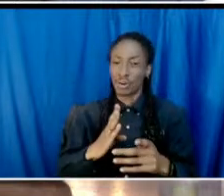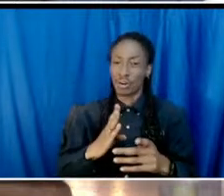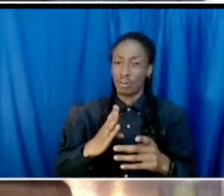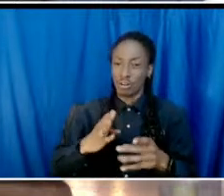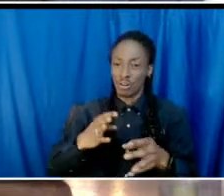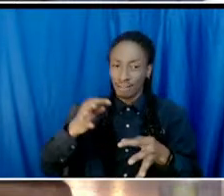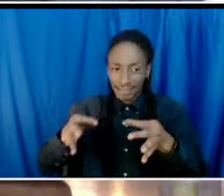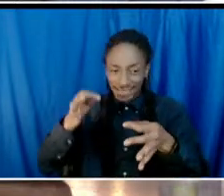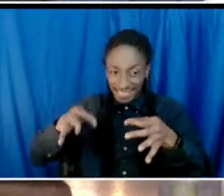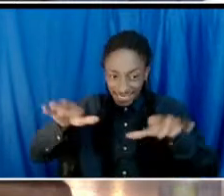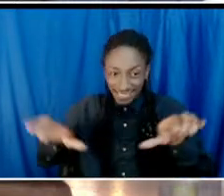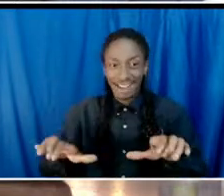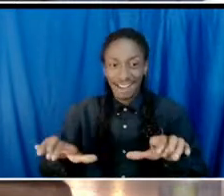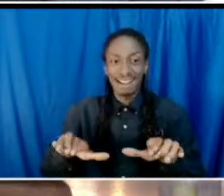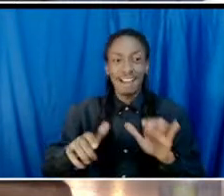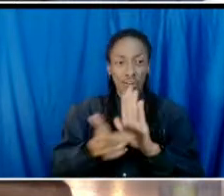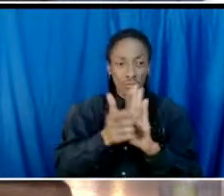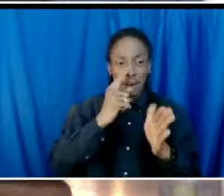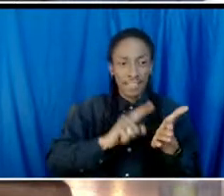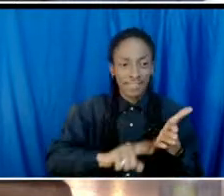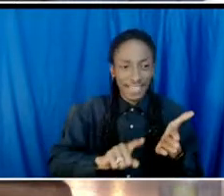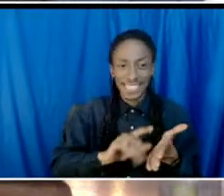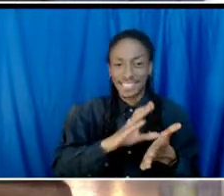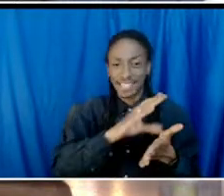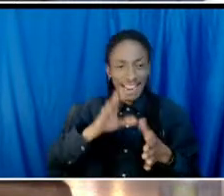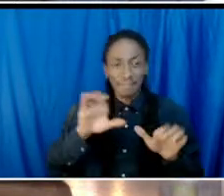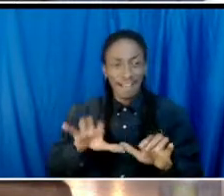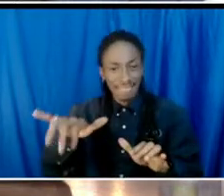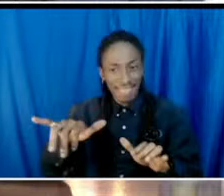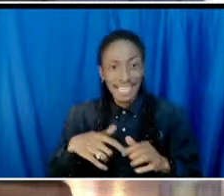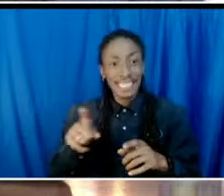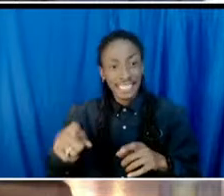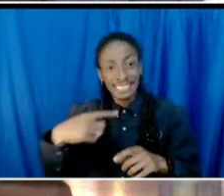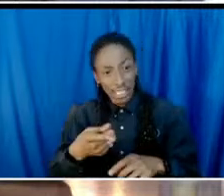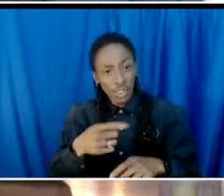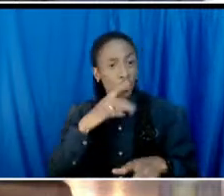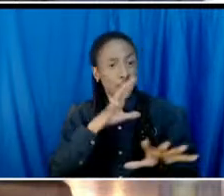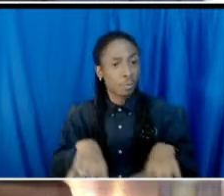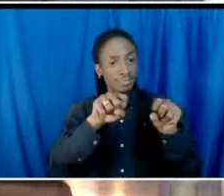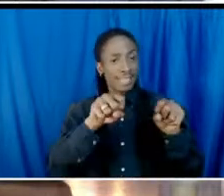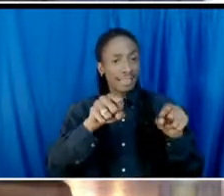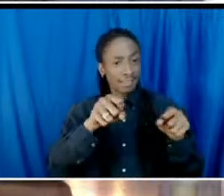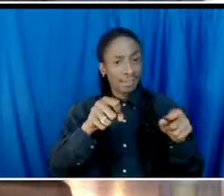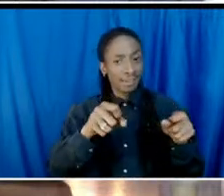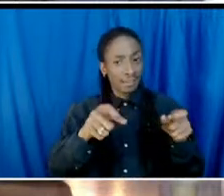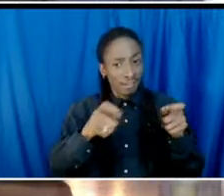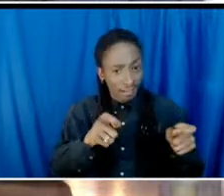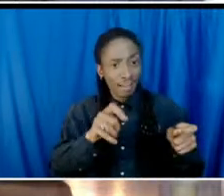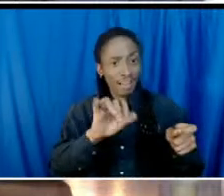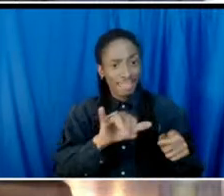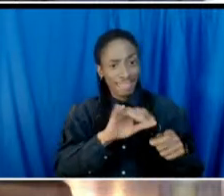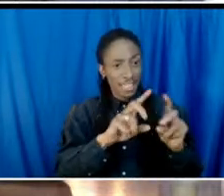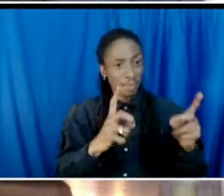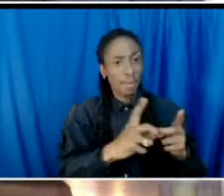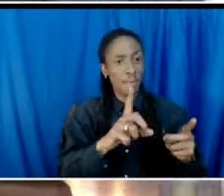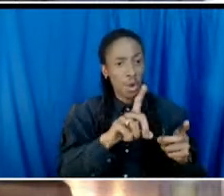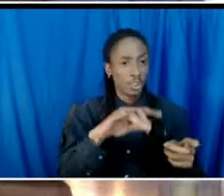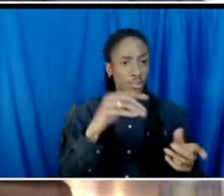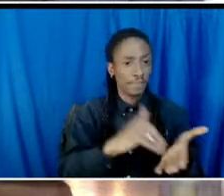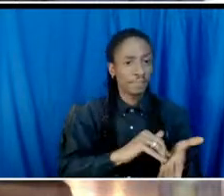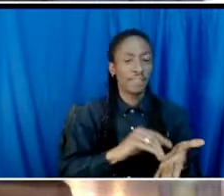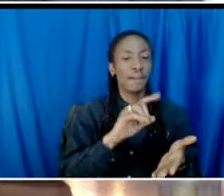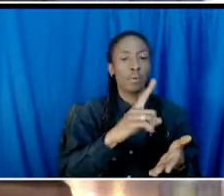criminal investigation. He's telling you that he's going to take charge of the department, 115,000 employees, including the entire